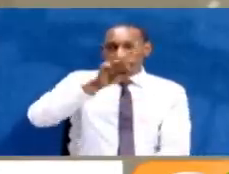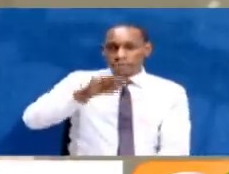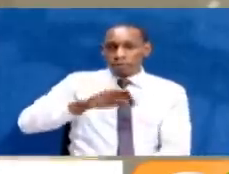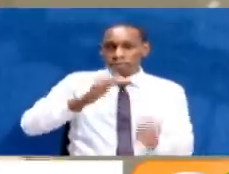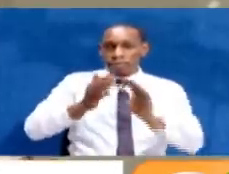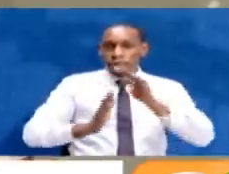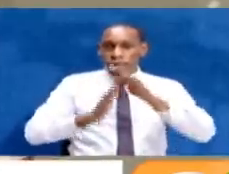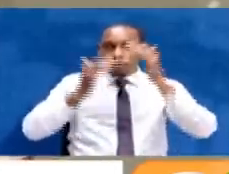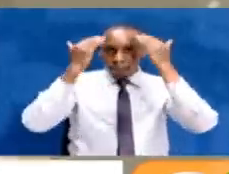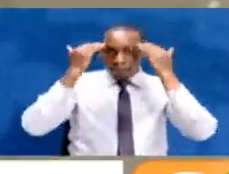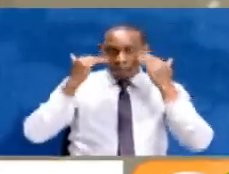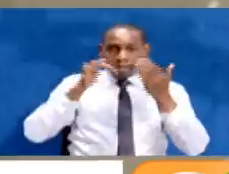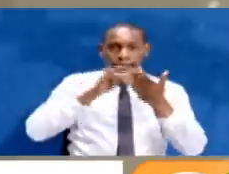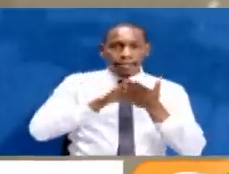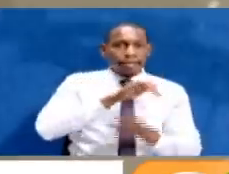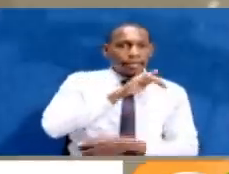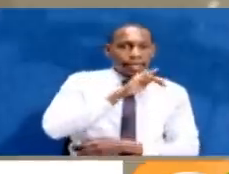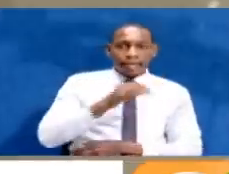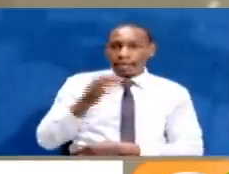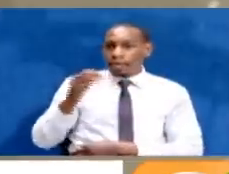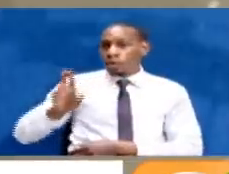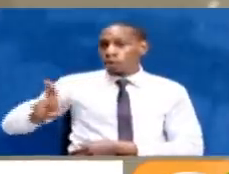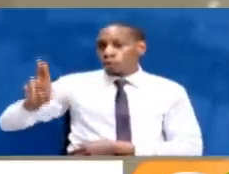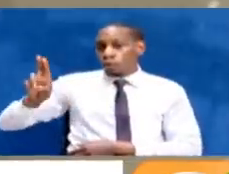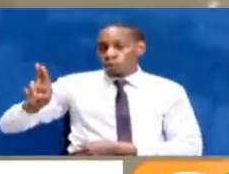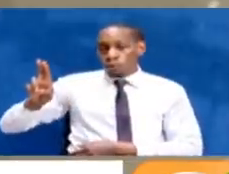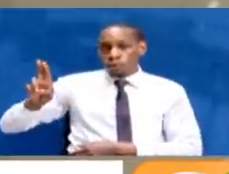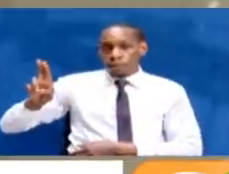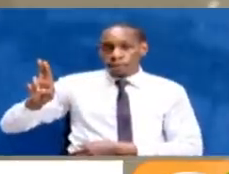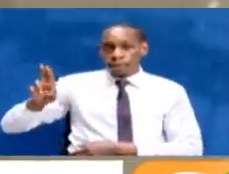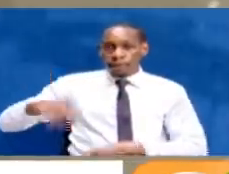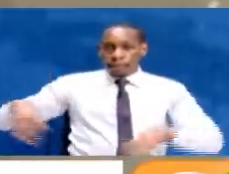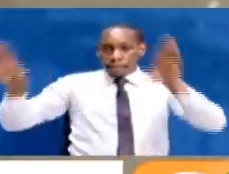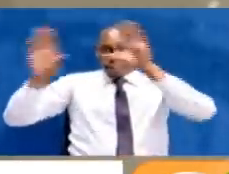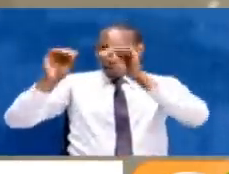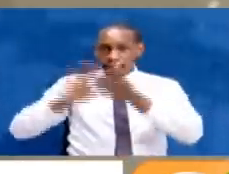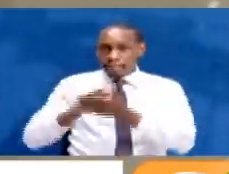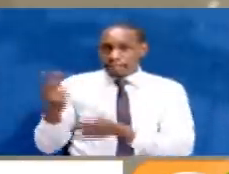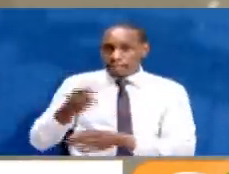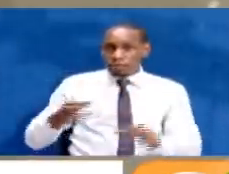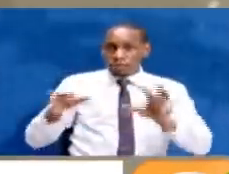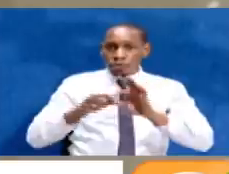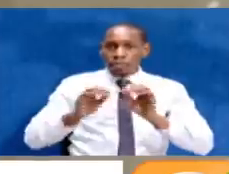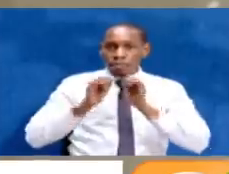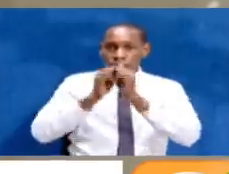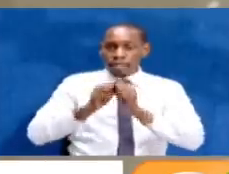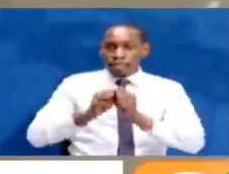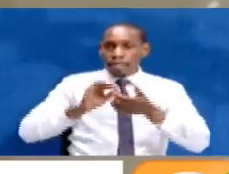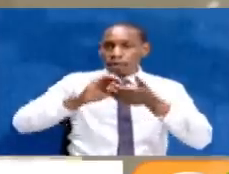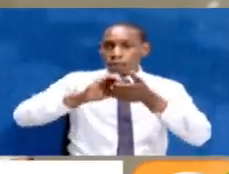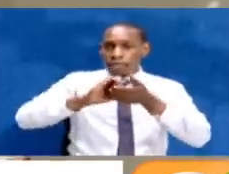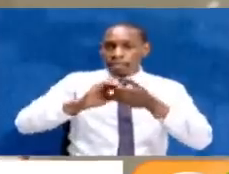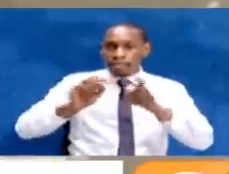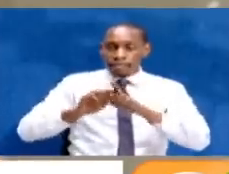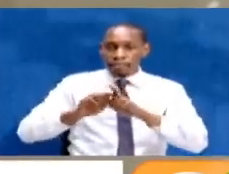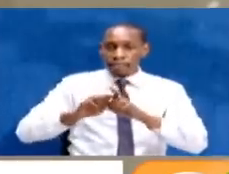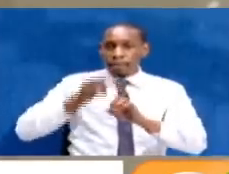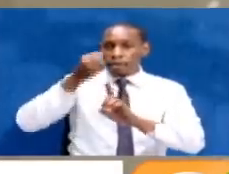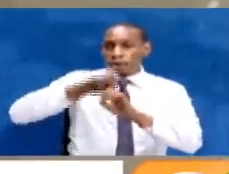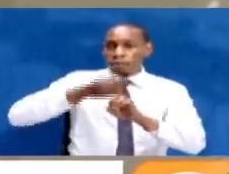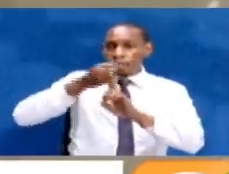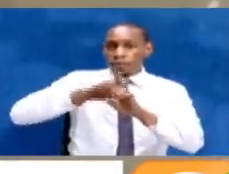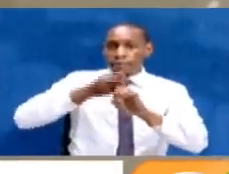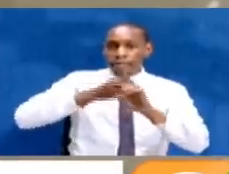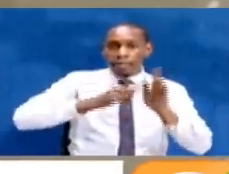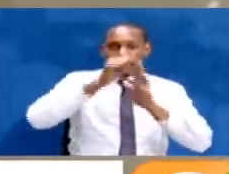Court, that Raila Odinga and Uhuru Kenyatta, the president, would team up in that handshake and even drive an